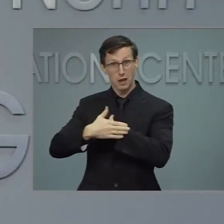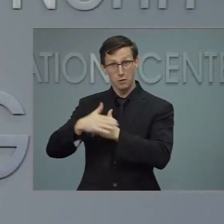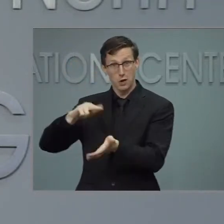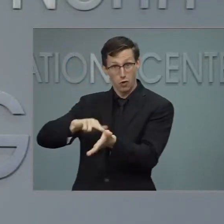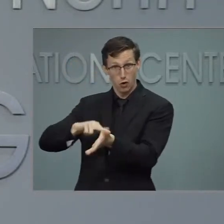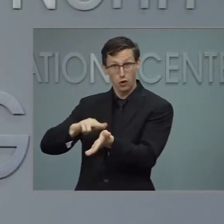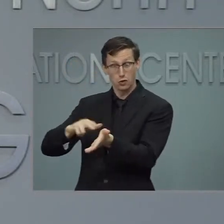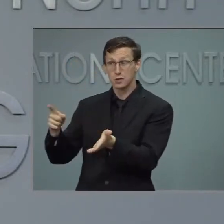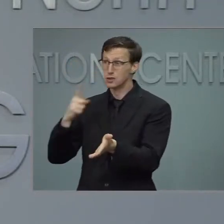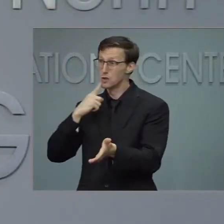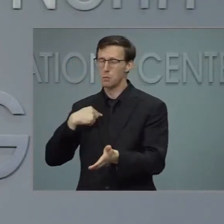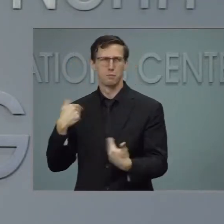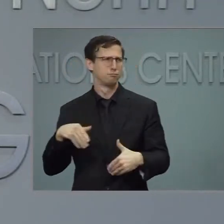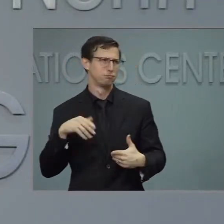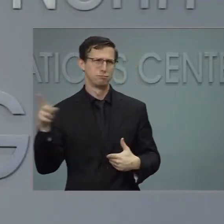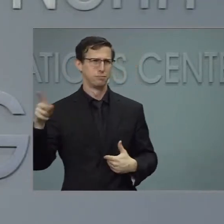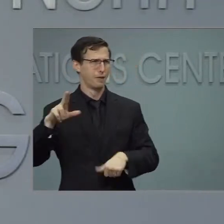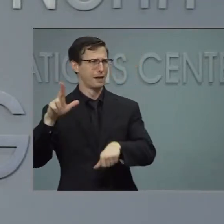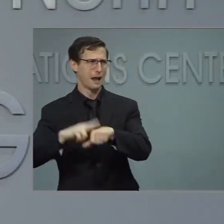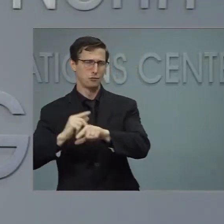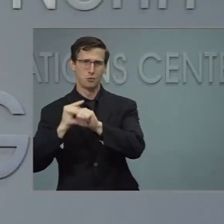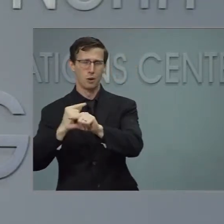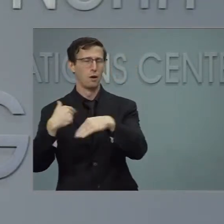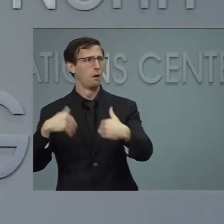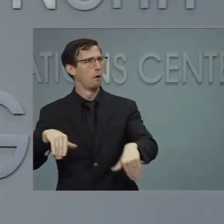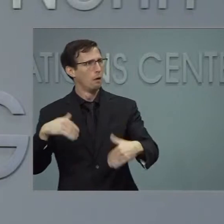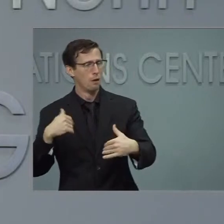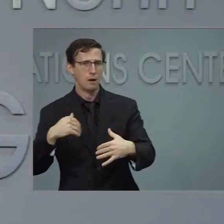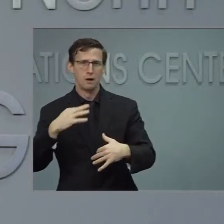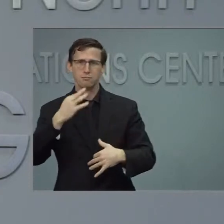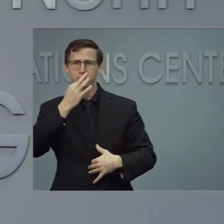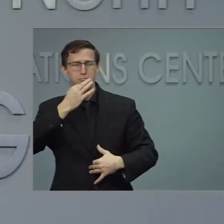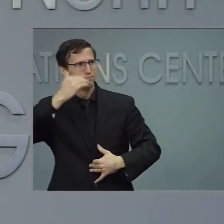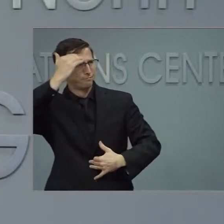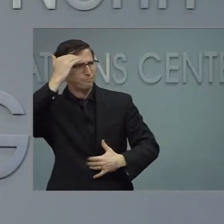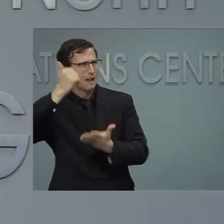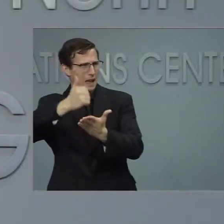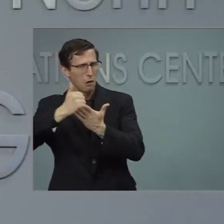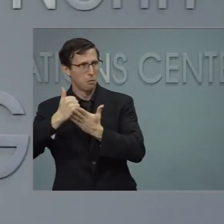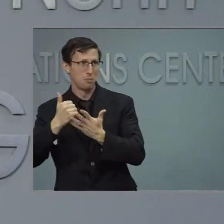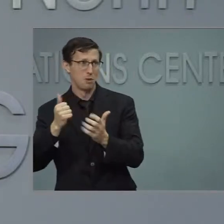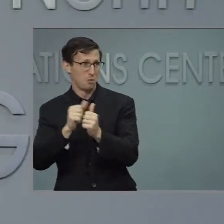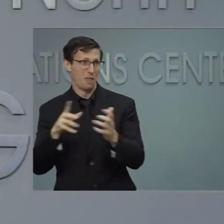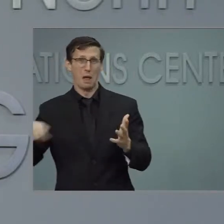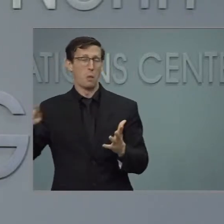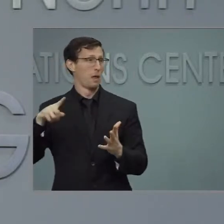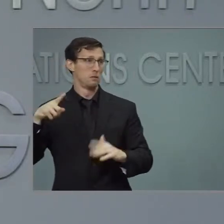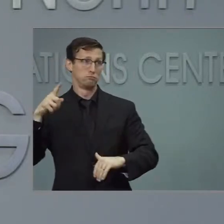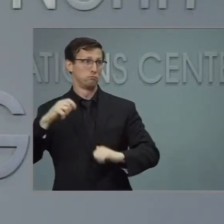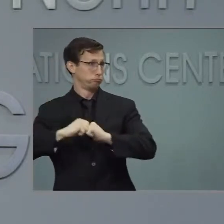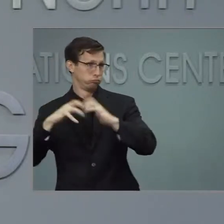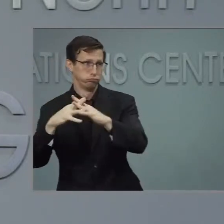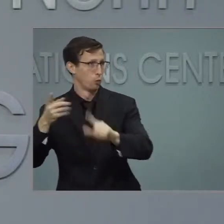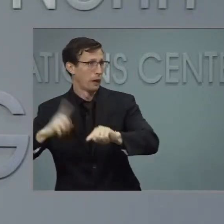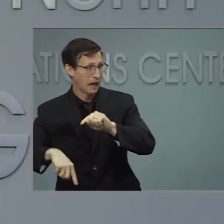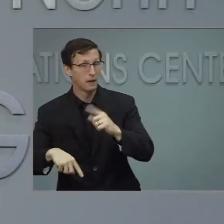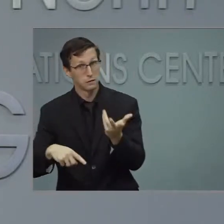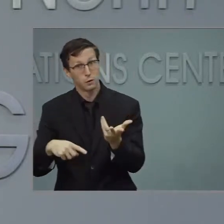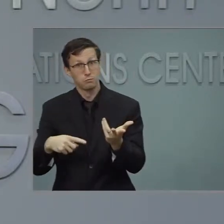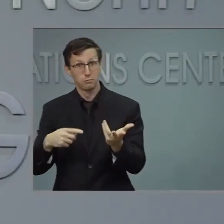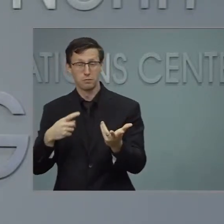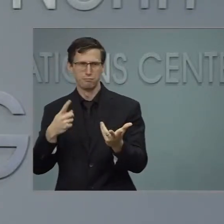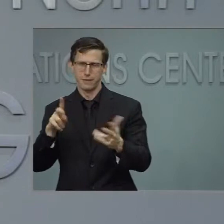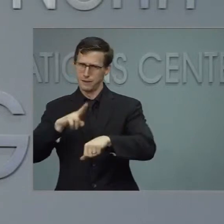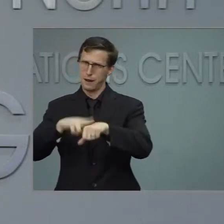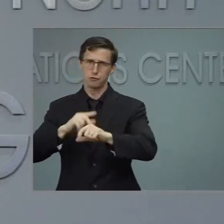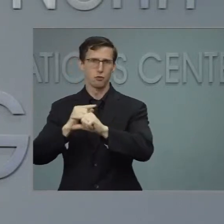provide so much expertise and help, and glad that we were able to make them available. But we'll have Mike Sprayberry, our